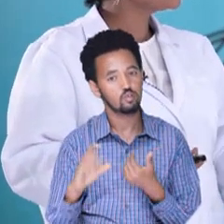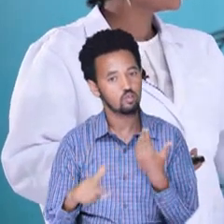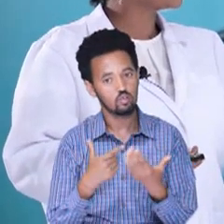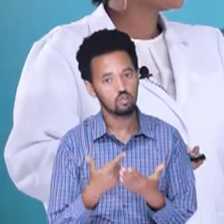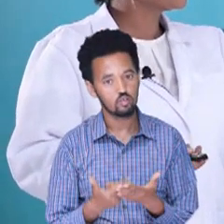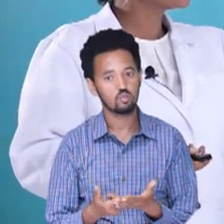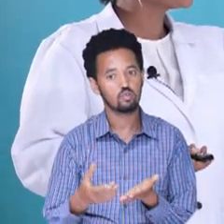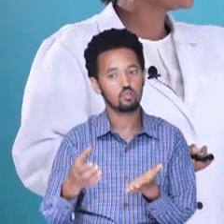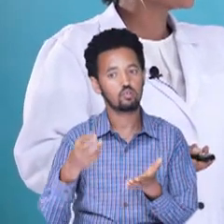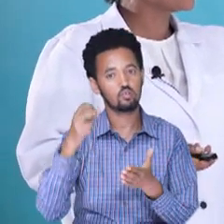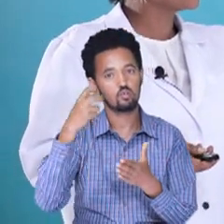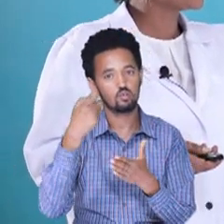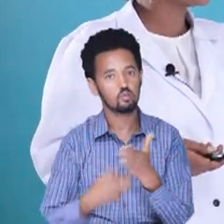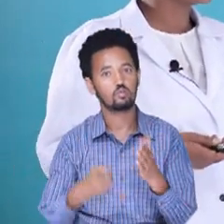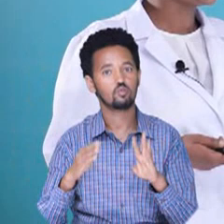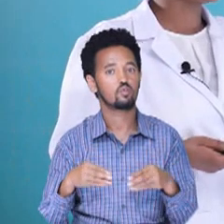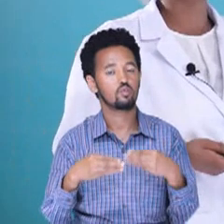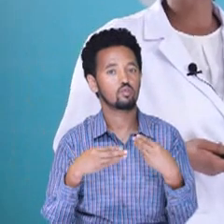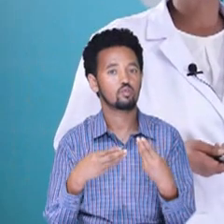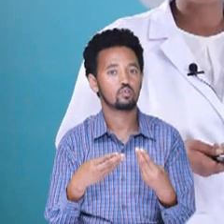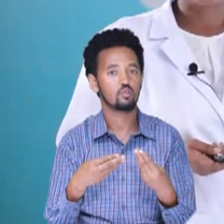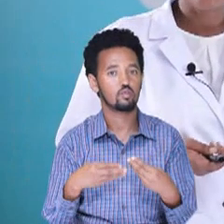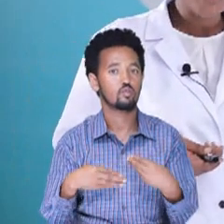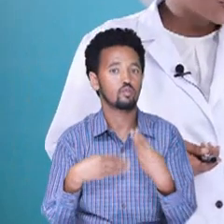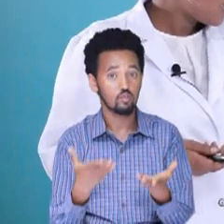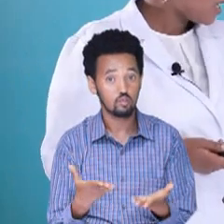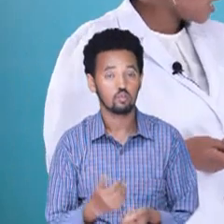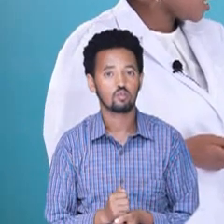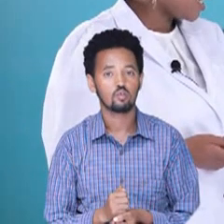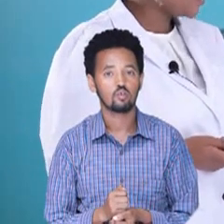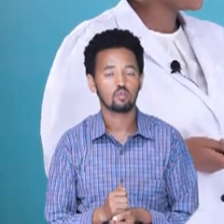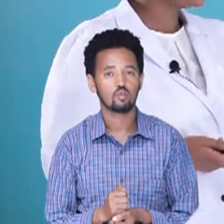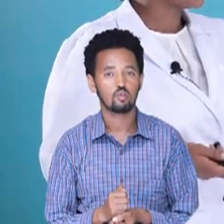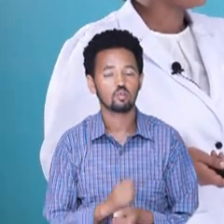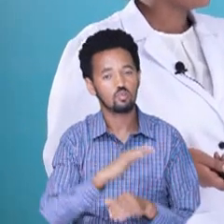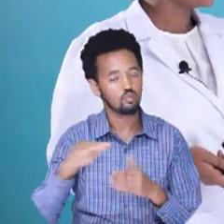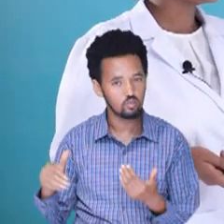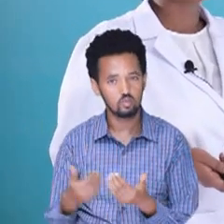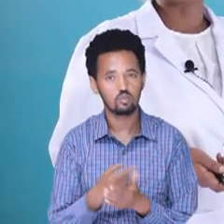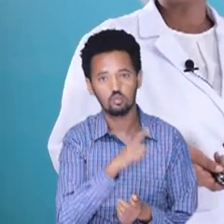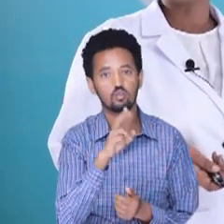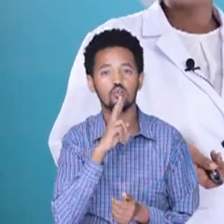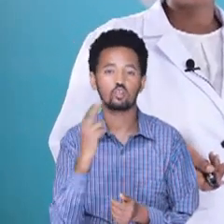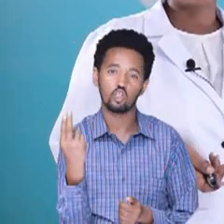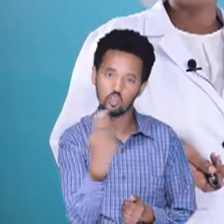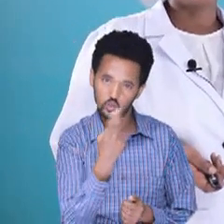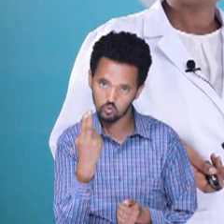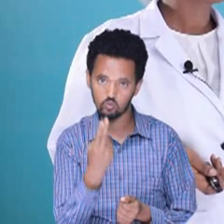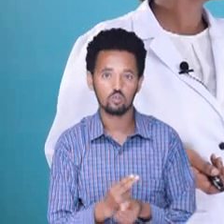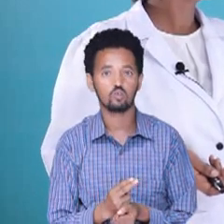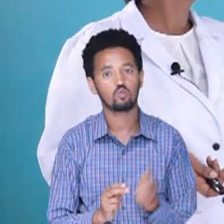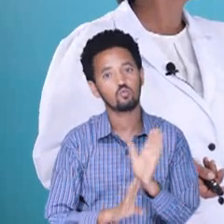a result, the working such soil is very laborious. Generally, they are used for